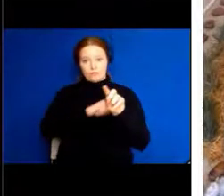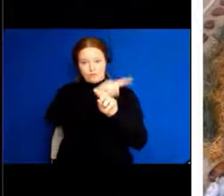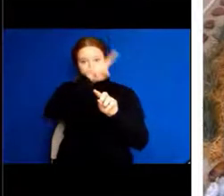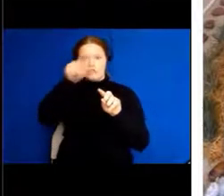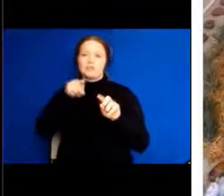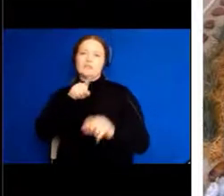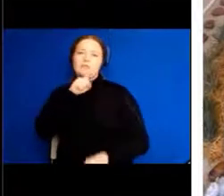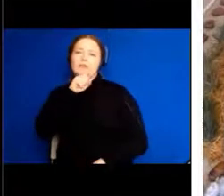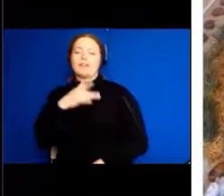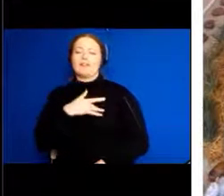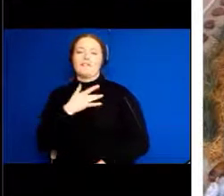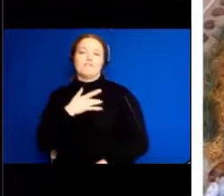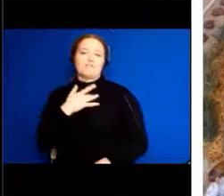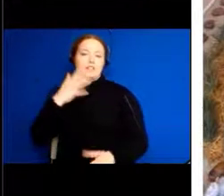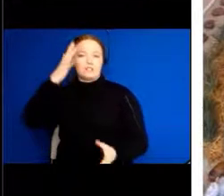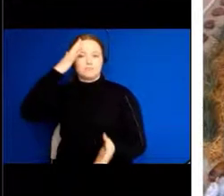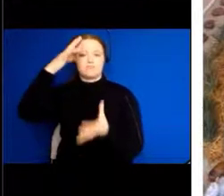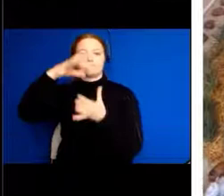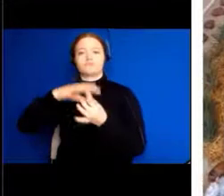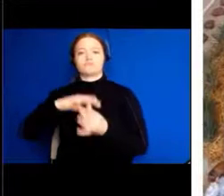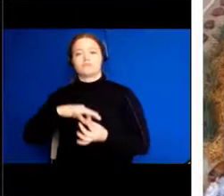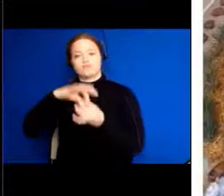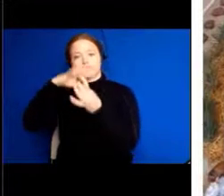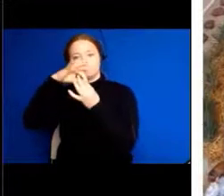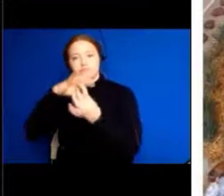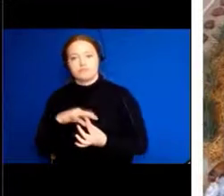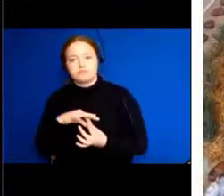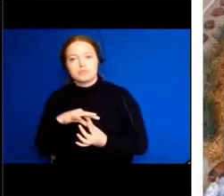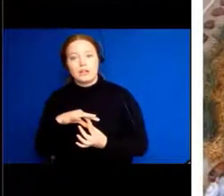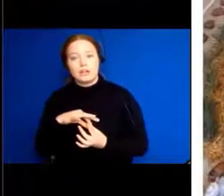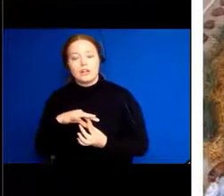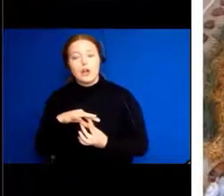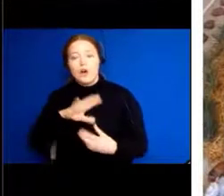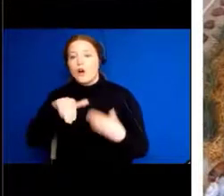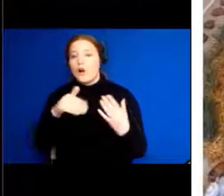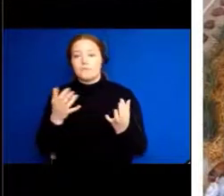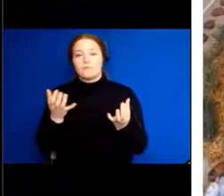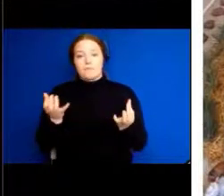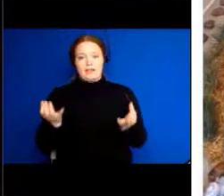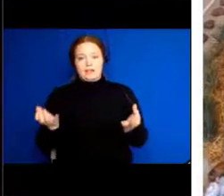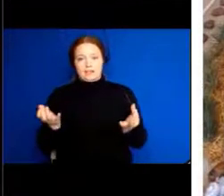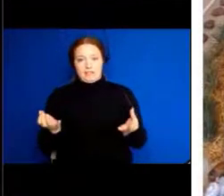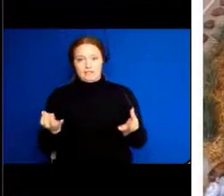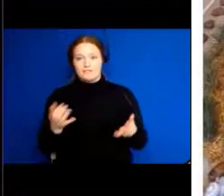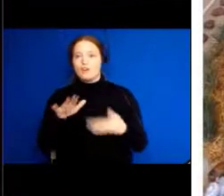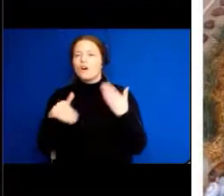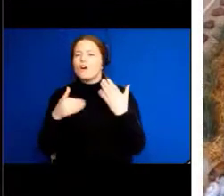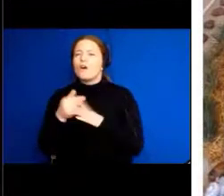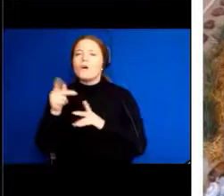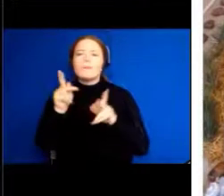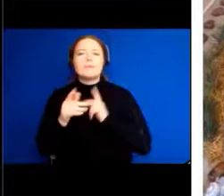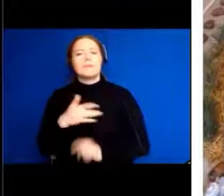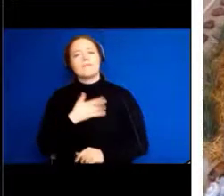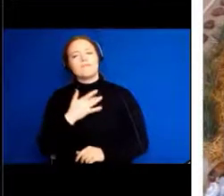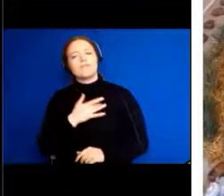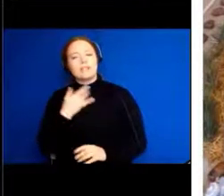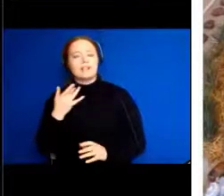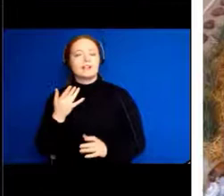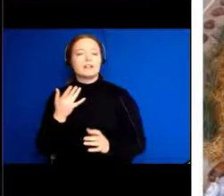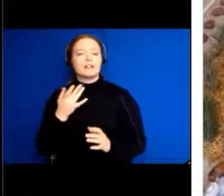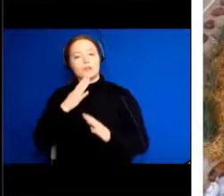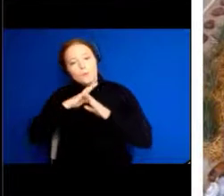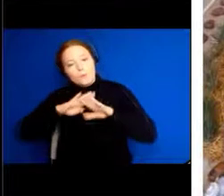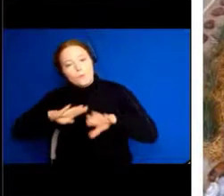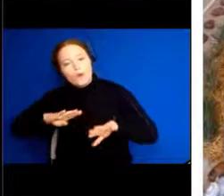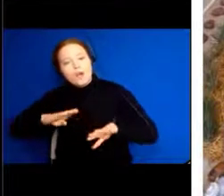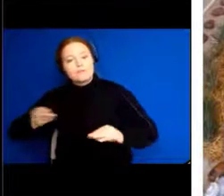got deeply involved in placing things on the canvas and in trying to put them in such a